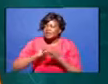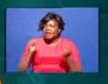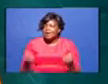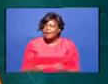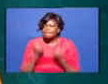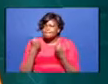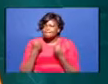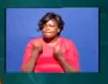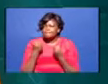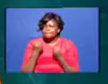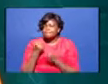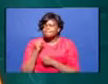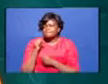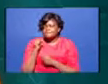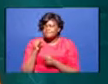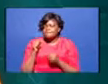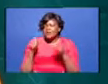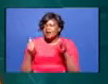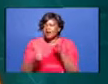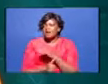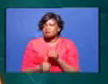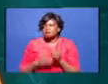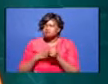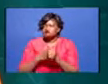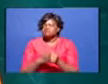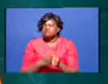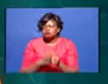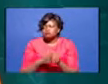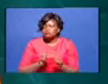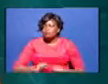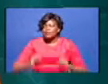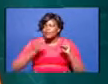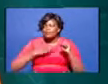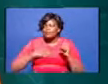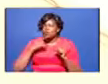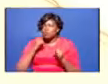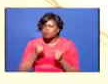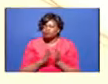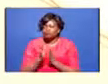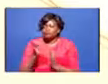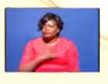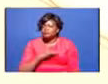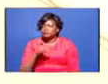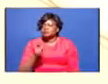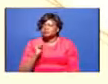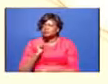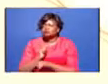tutelage, under the guidance of our guru, who actually has inspired this temple.